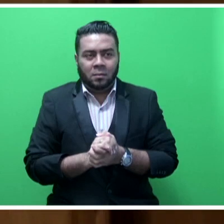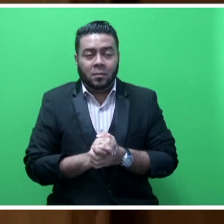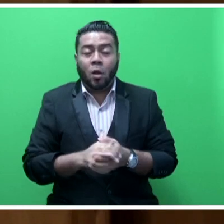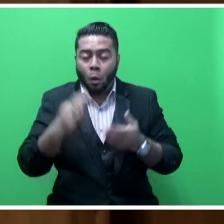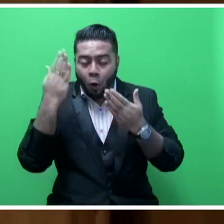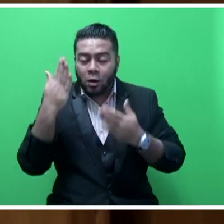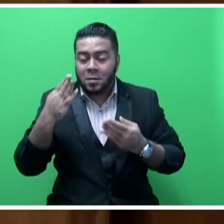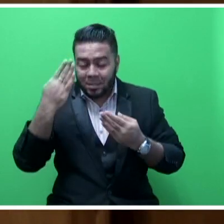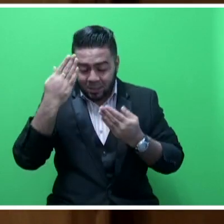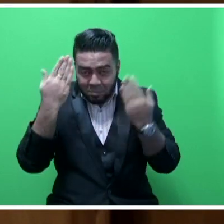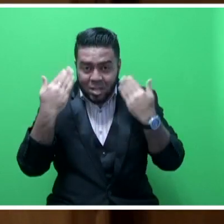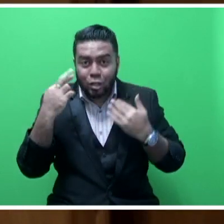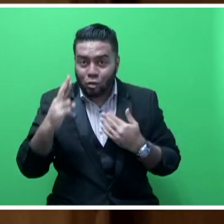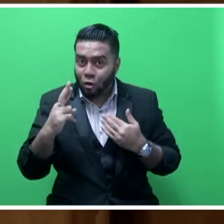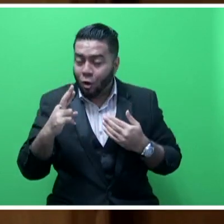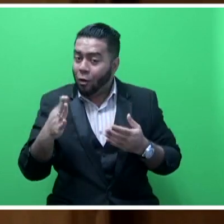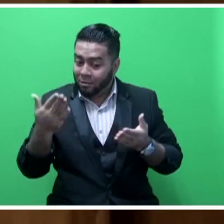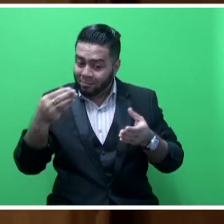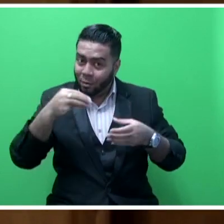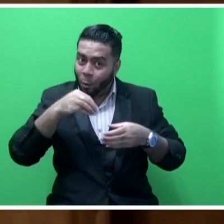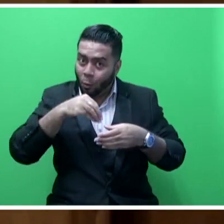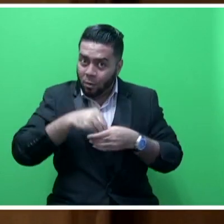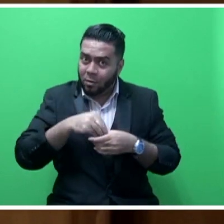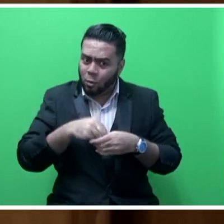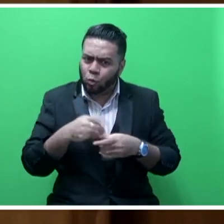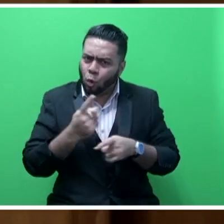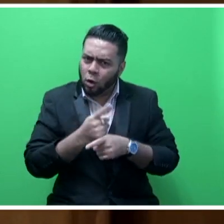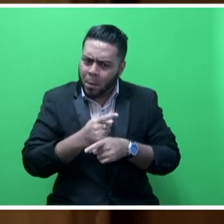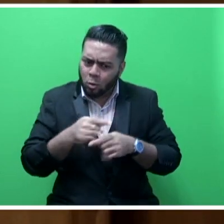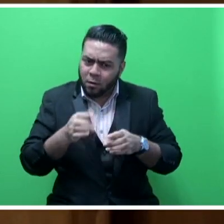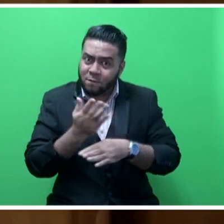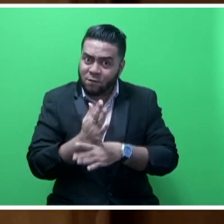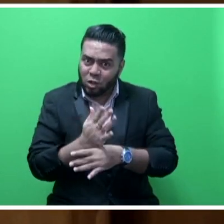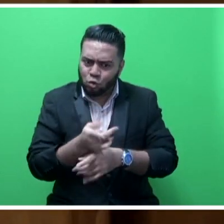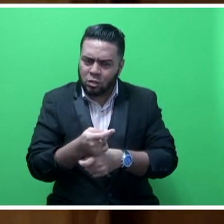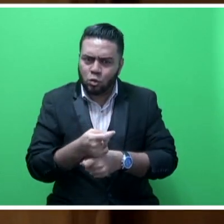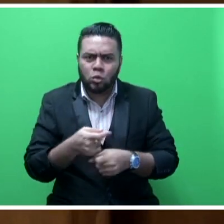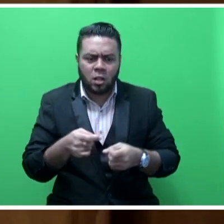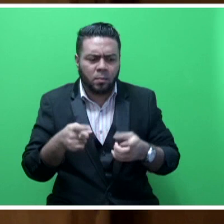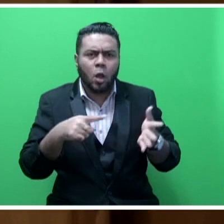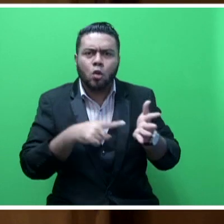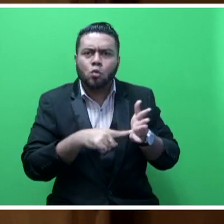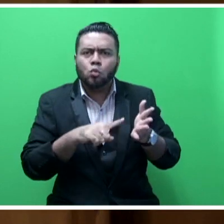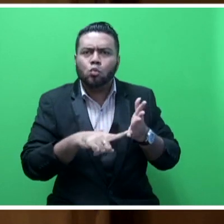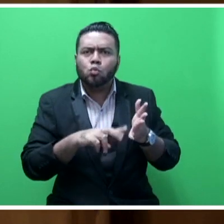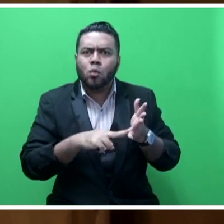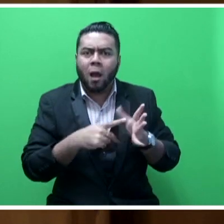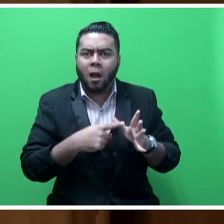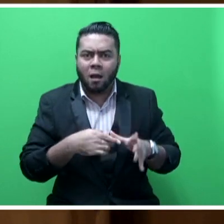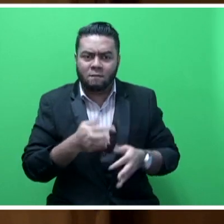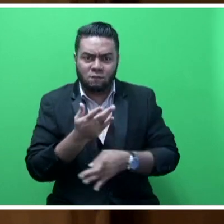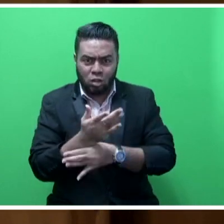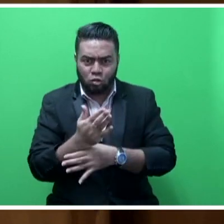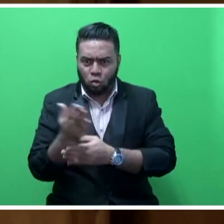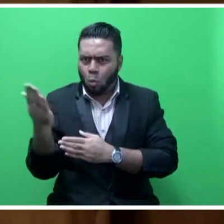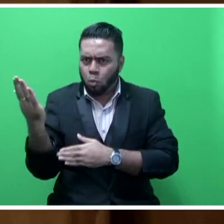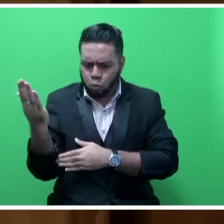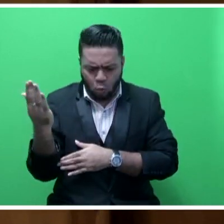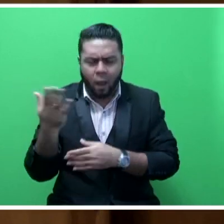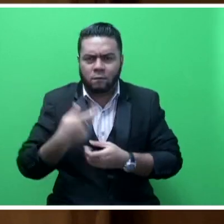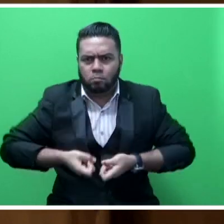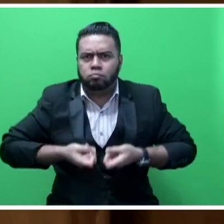Honourable Speaker, sir, in the context of global fisheries, tuna industries has always provided the Pacific Island